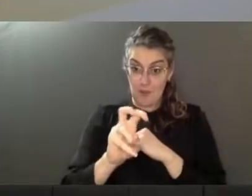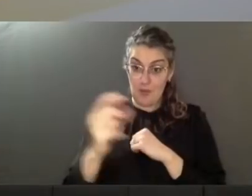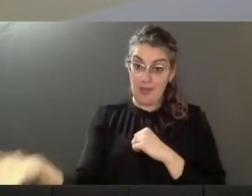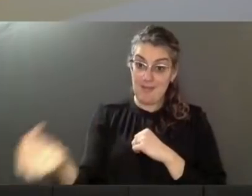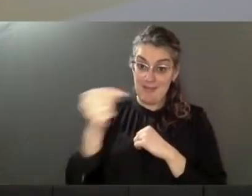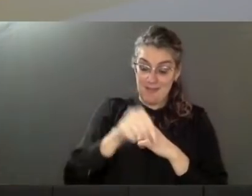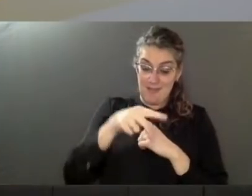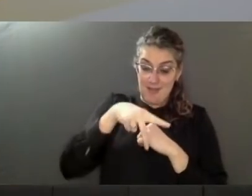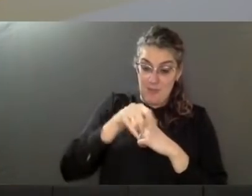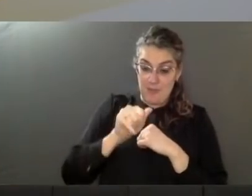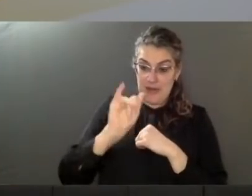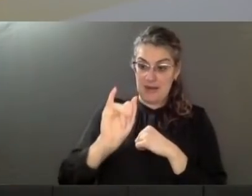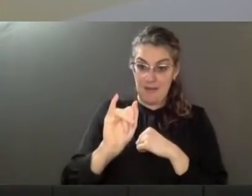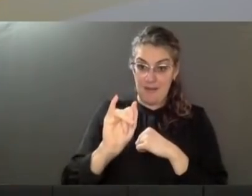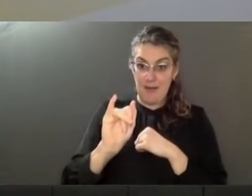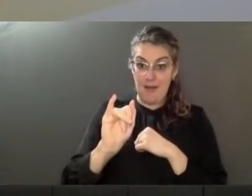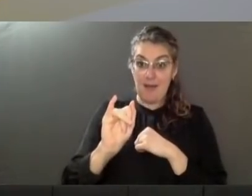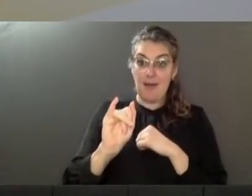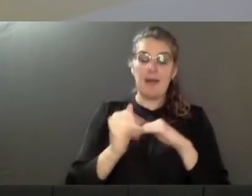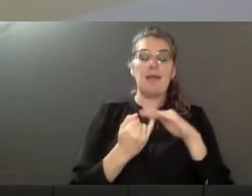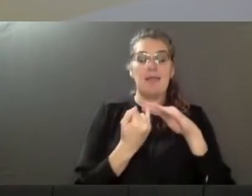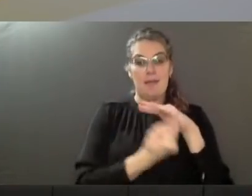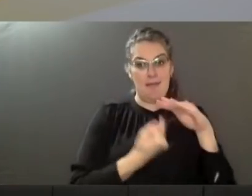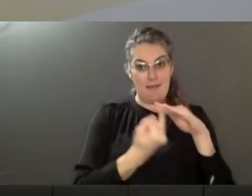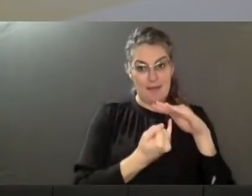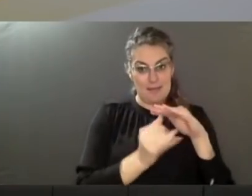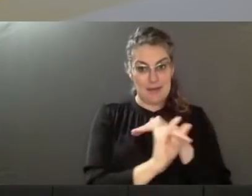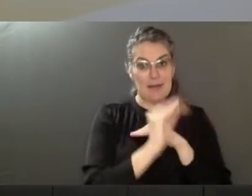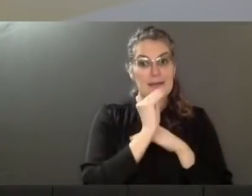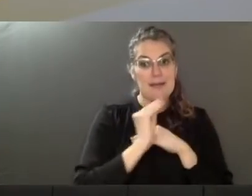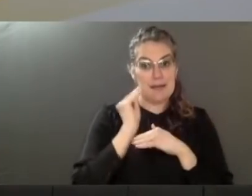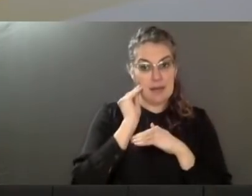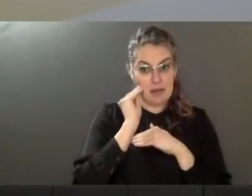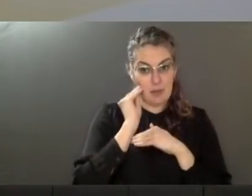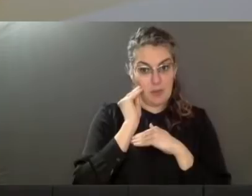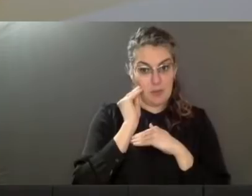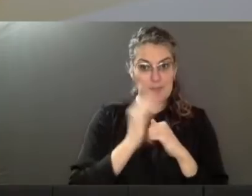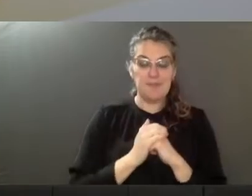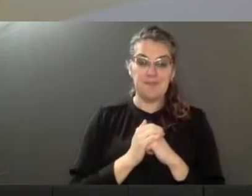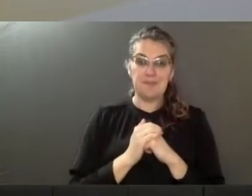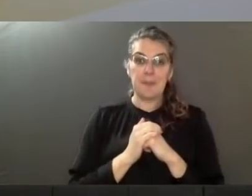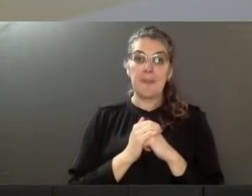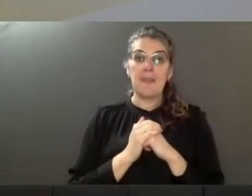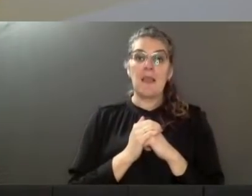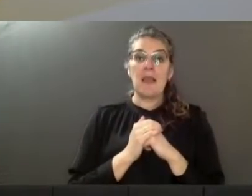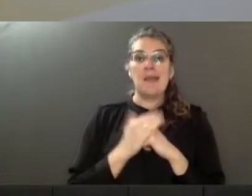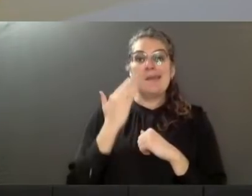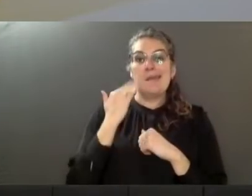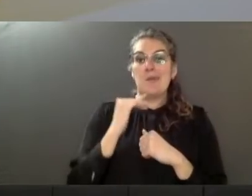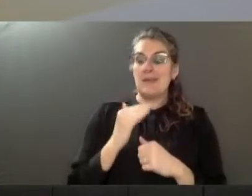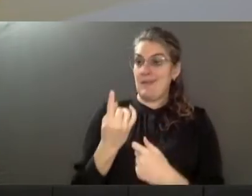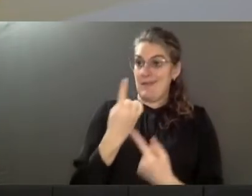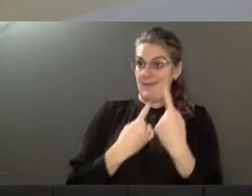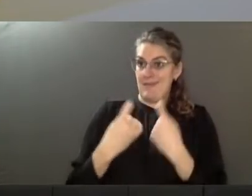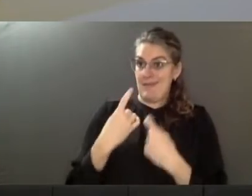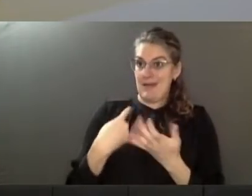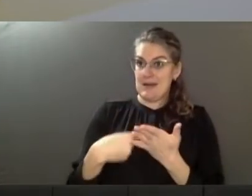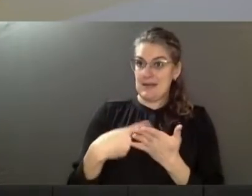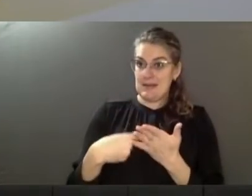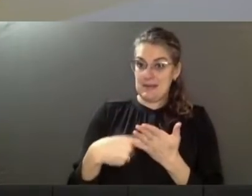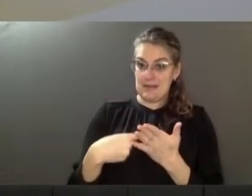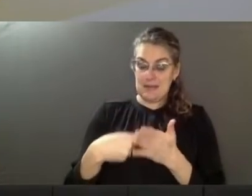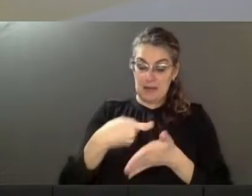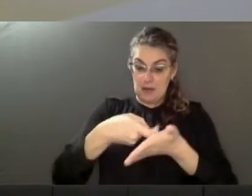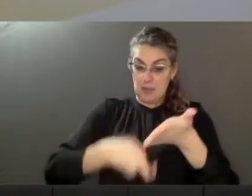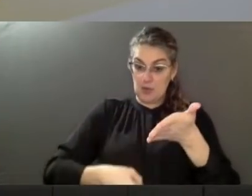In terms of charges, information is given to enforcement, and